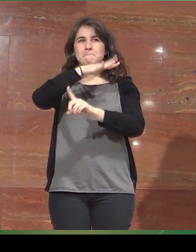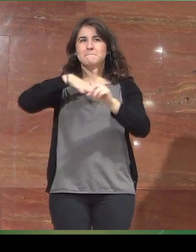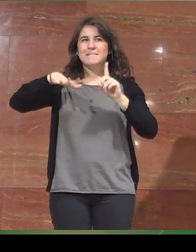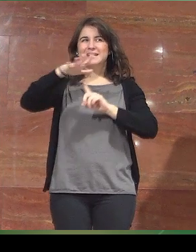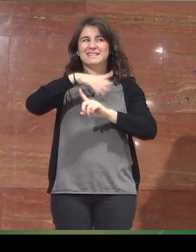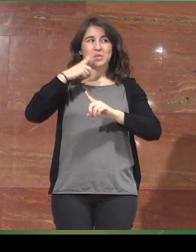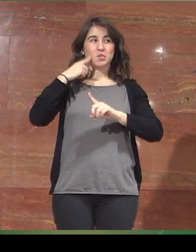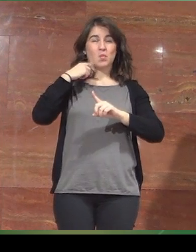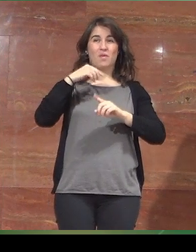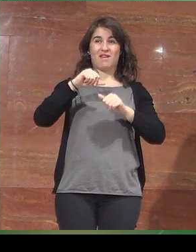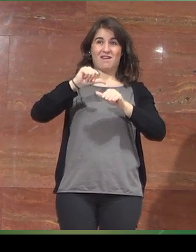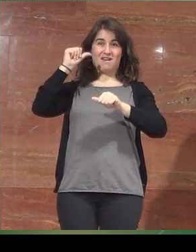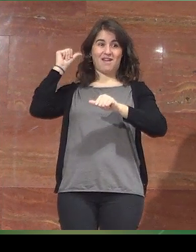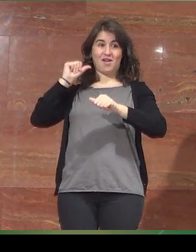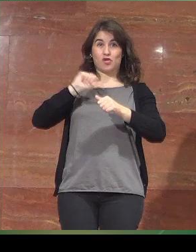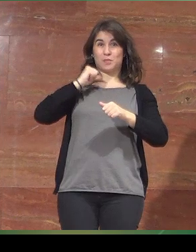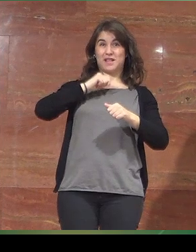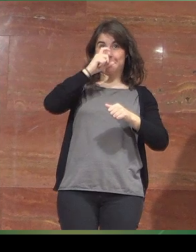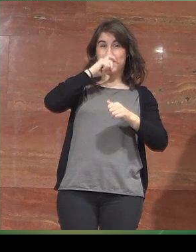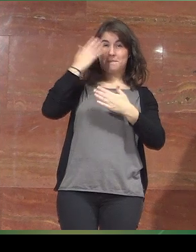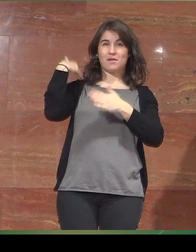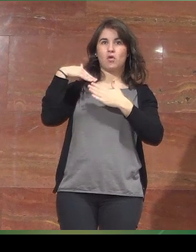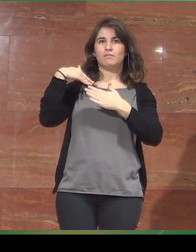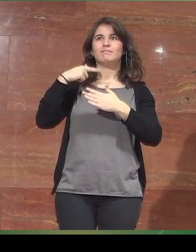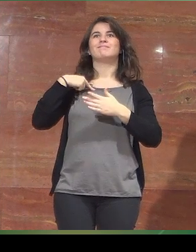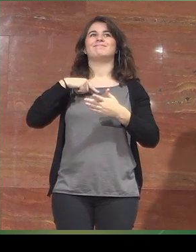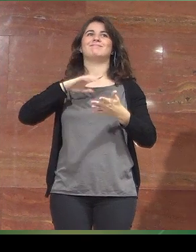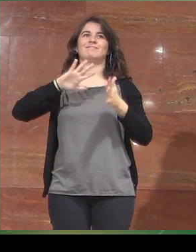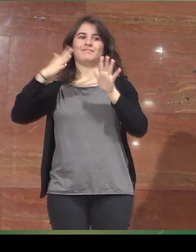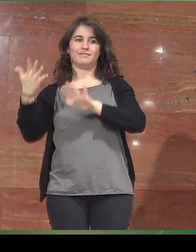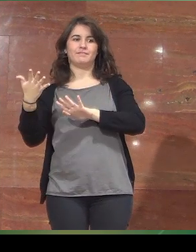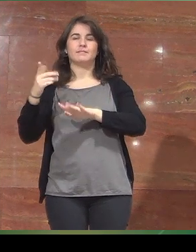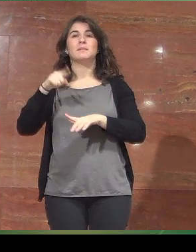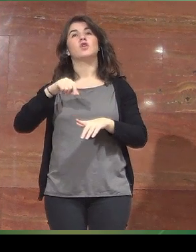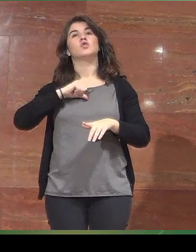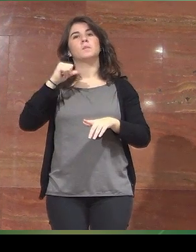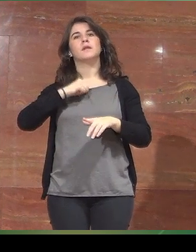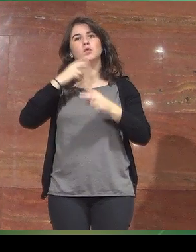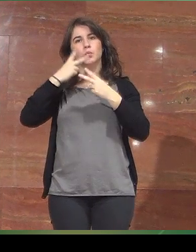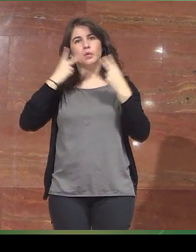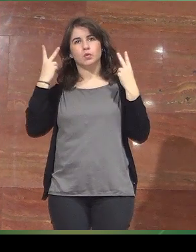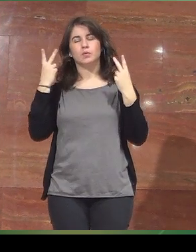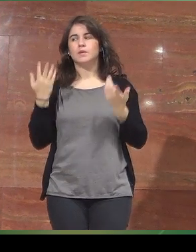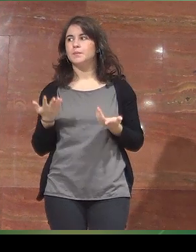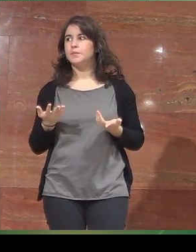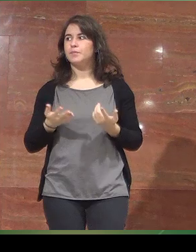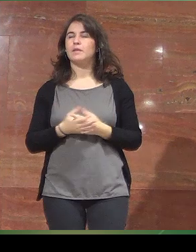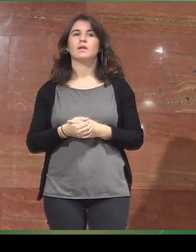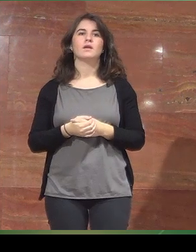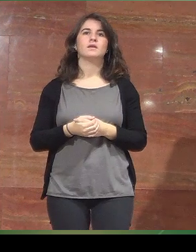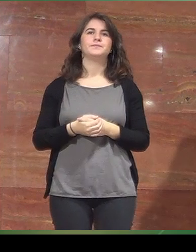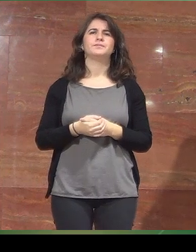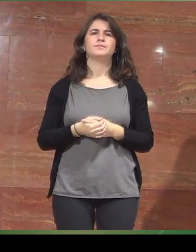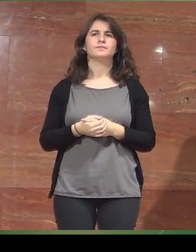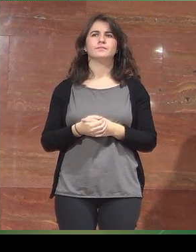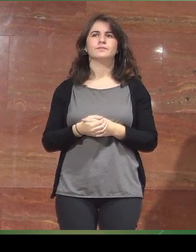was based from the architect about this kind of seat and table everywhere the same. That's